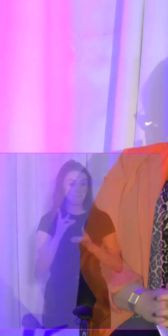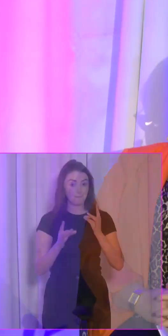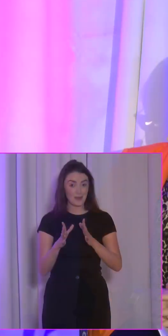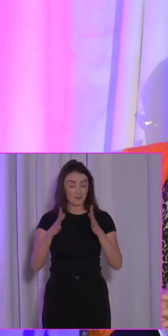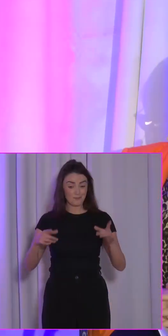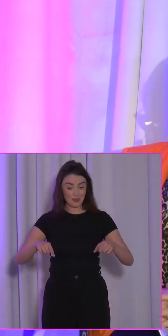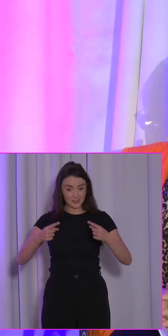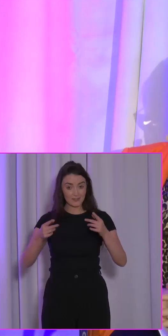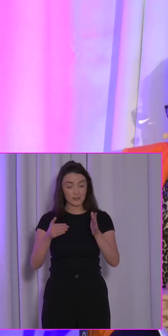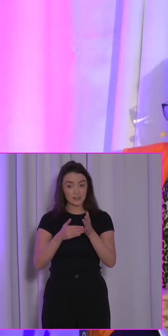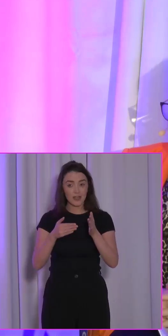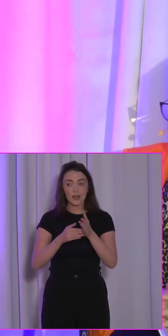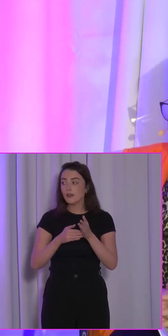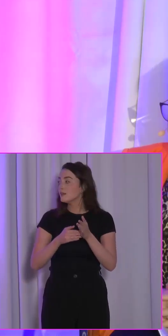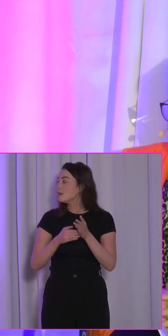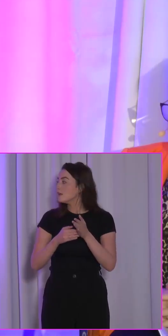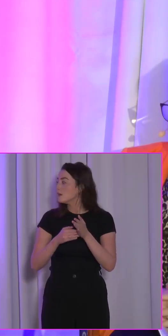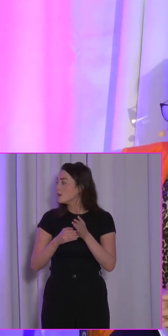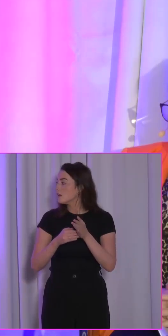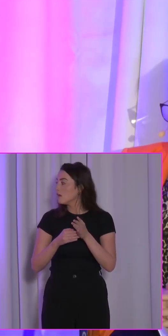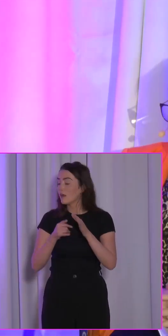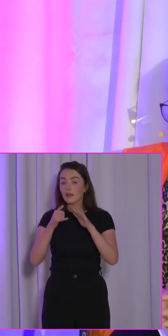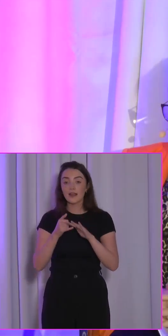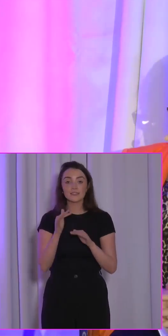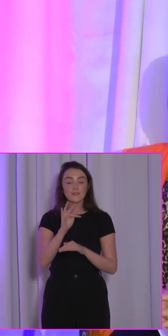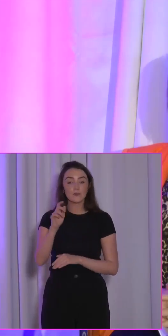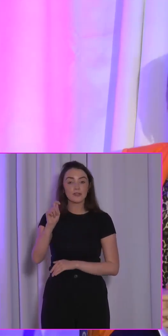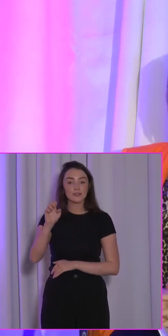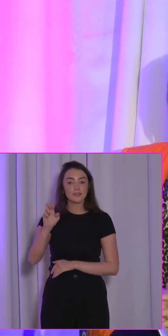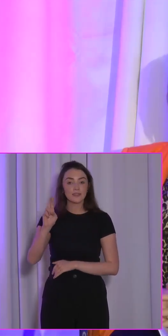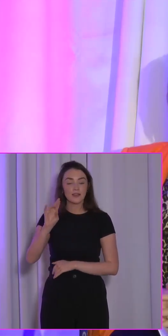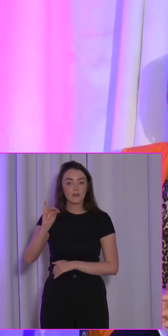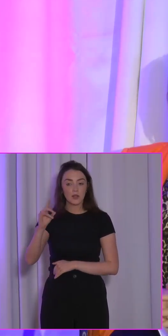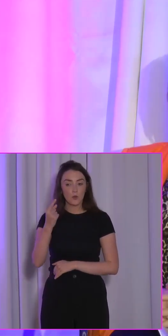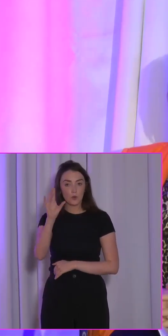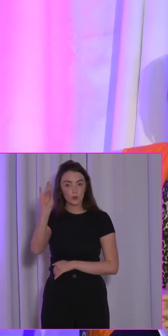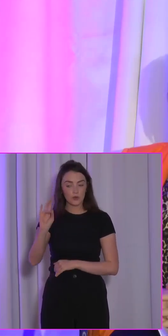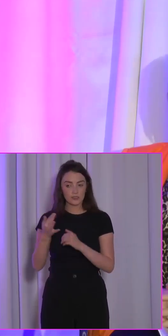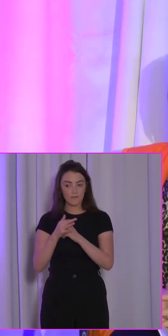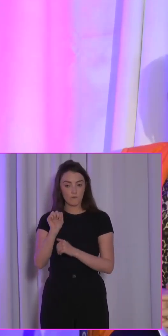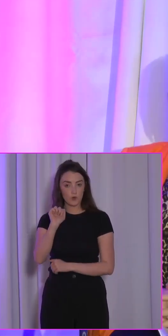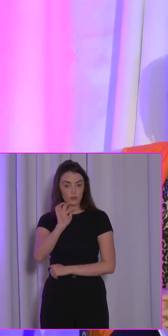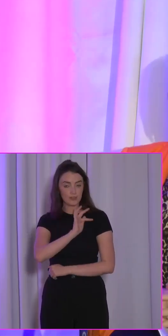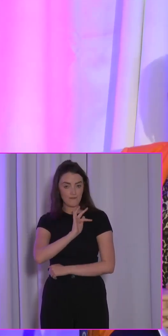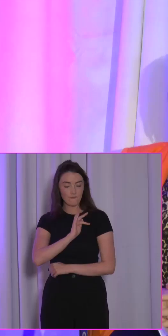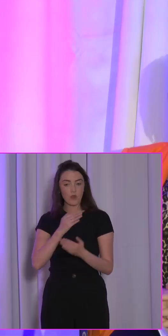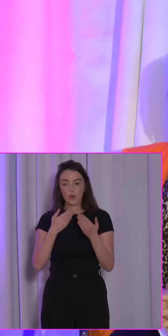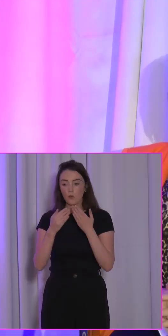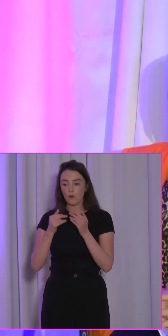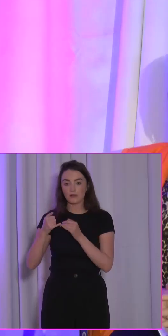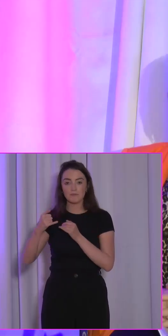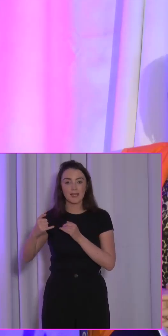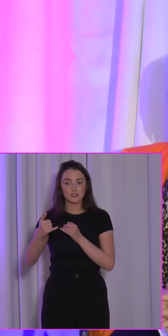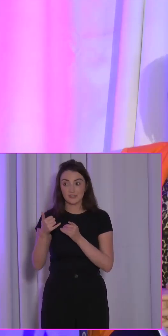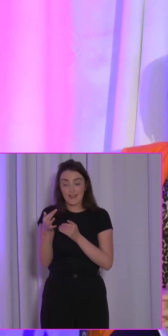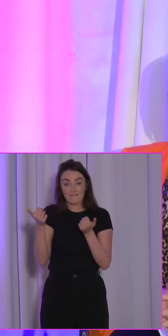difference. Can we hear finally from Terri? And a question that has come in for you is, what measures, if any, have been